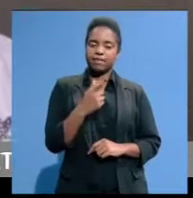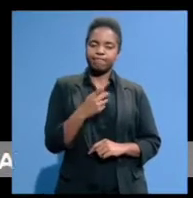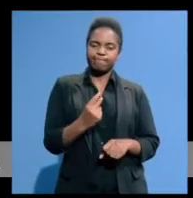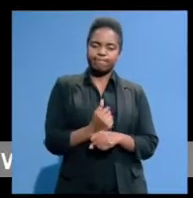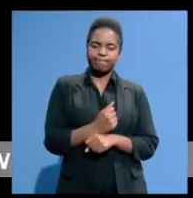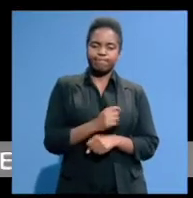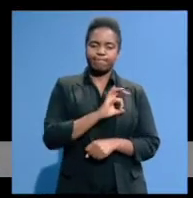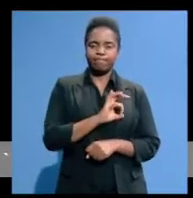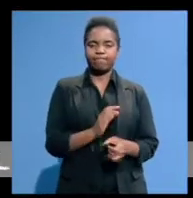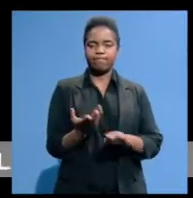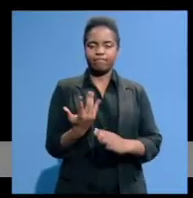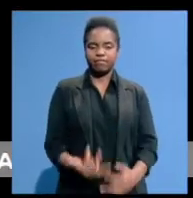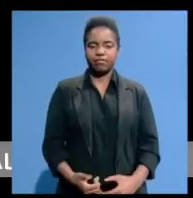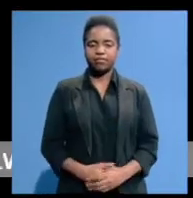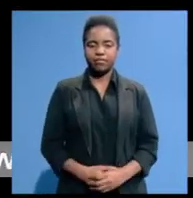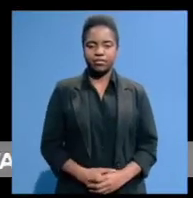Africa. He was one of the best presidents to have. Good person. Bye-bye, Mandela. I hope his family also,